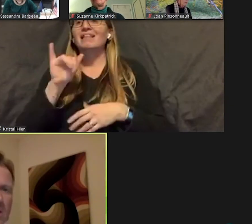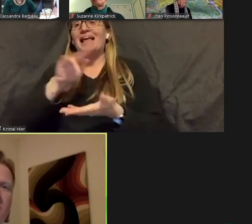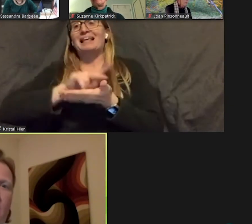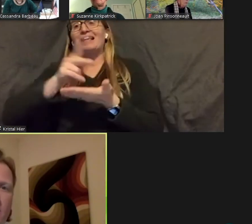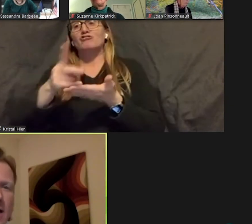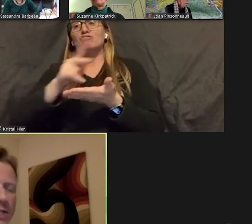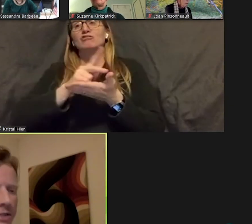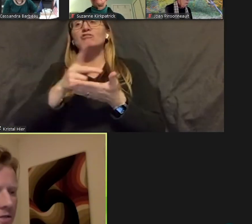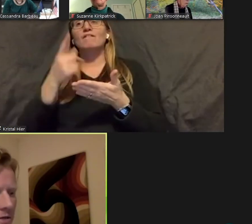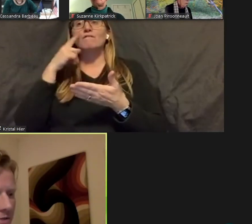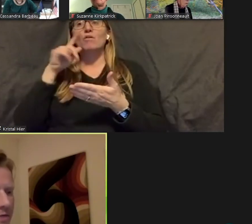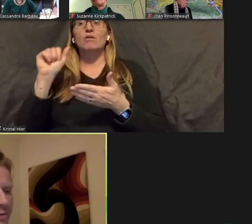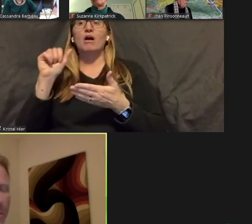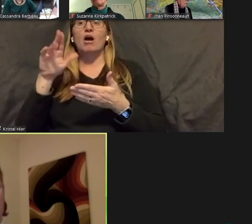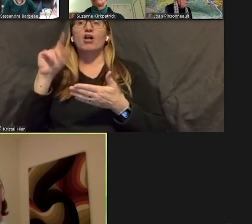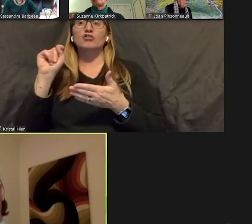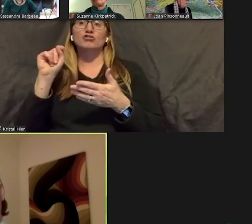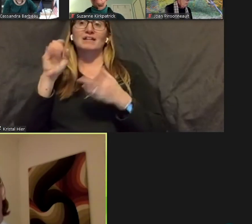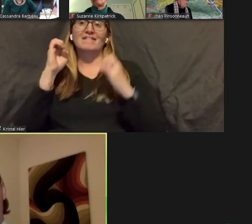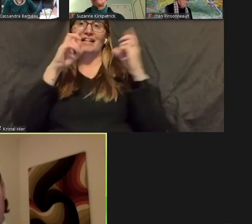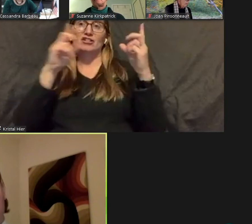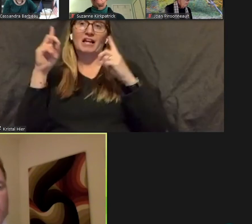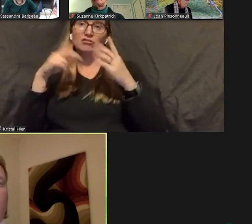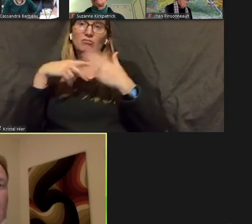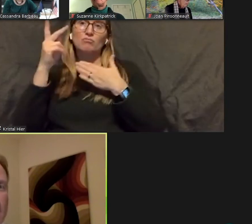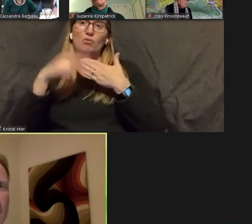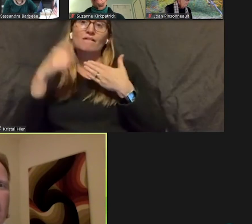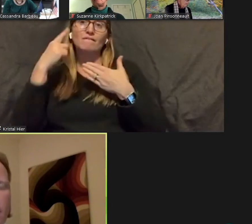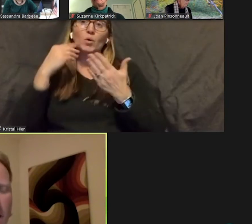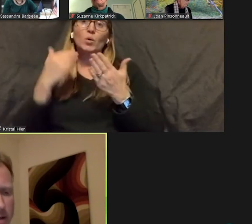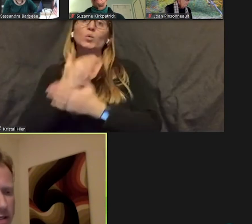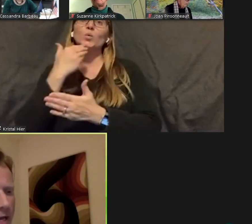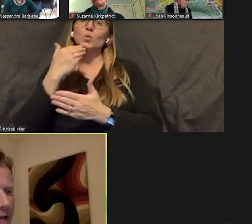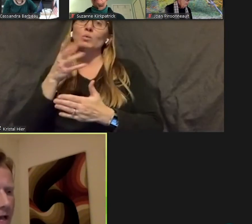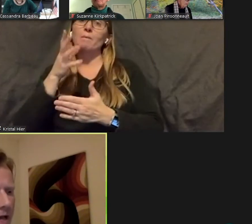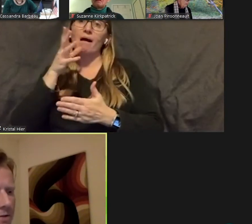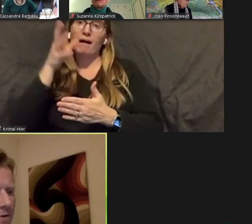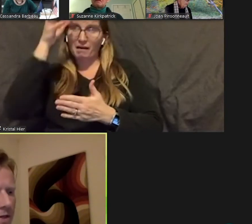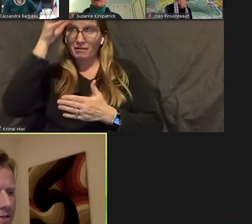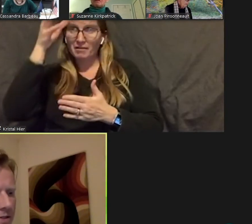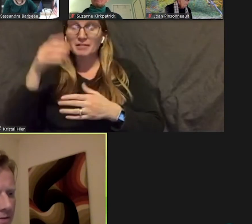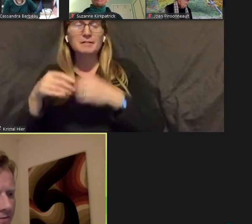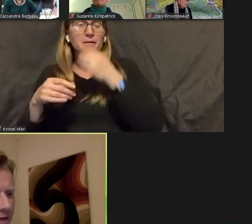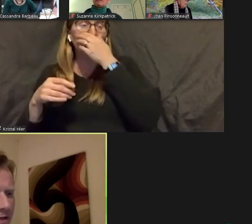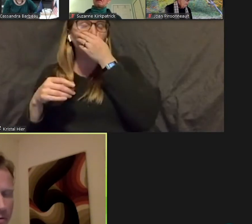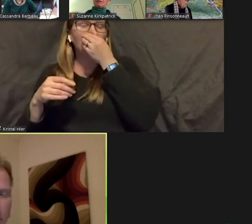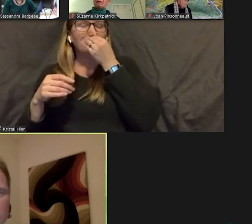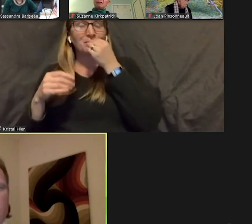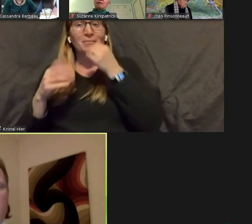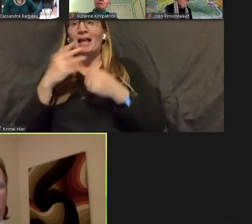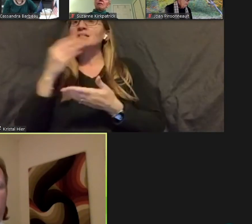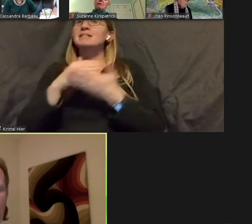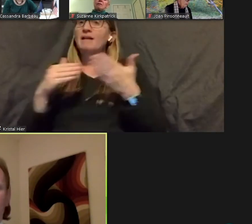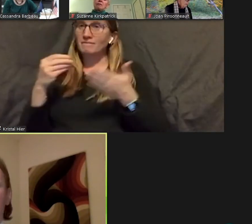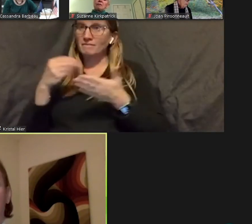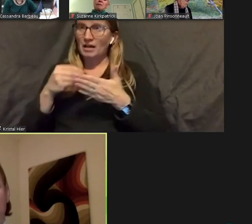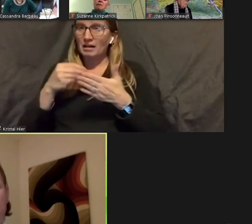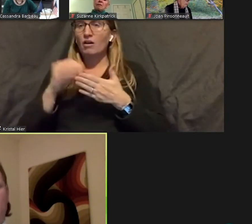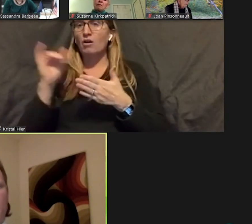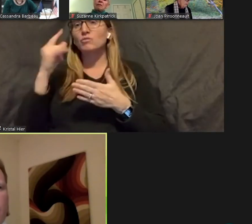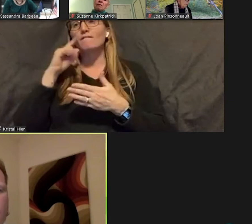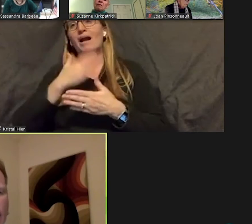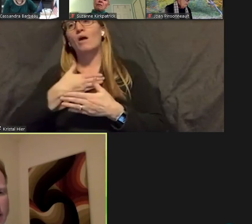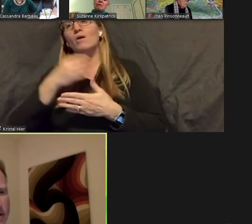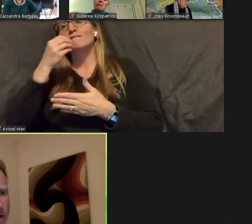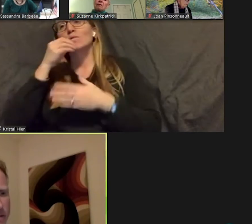the alternative education completion program for new and expecting parents, as well as some funding directed towards the food pantry to